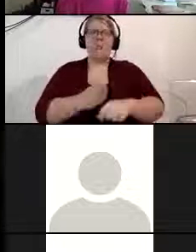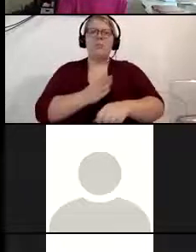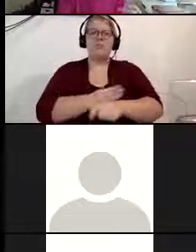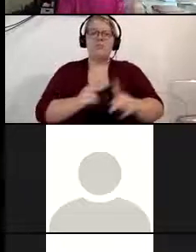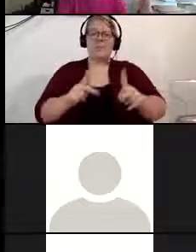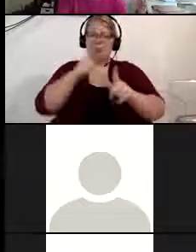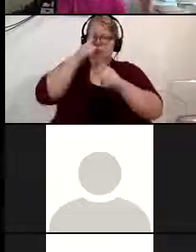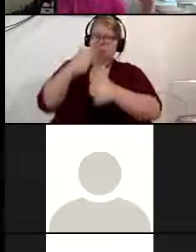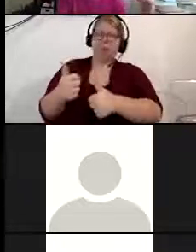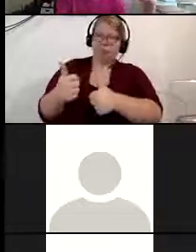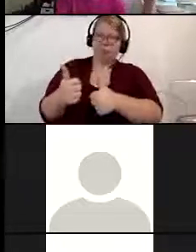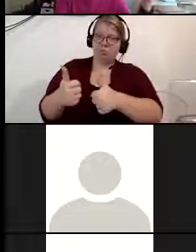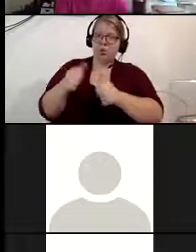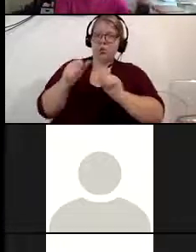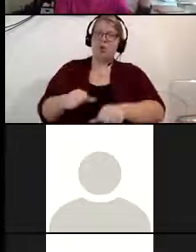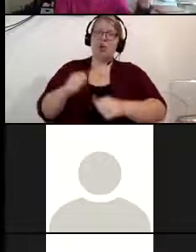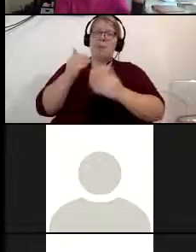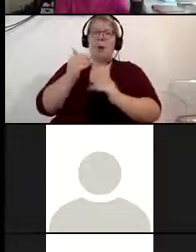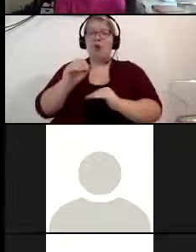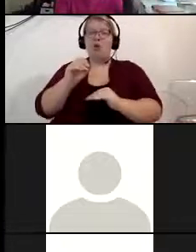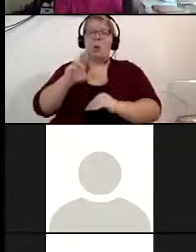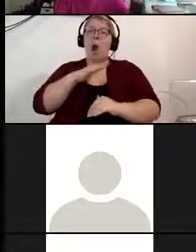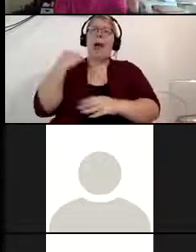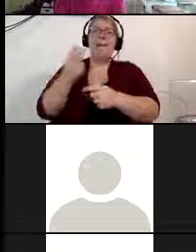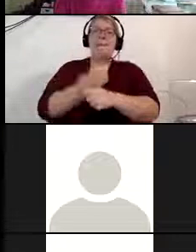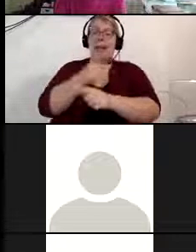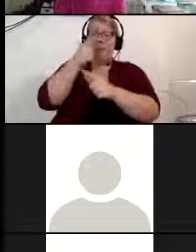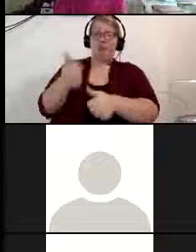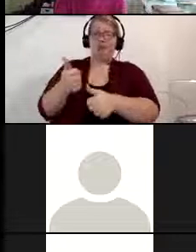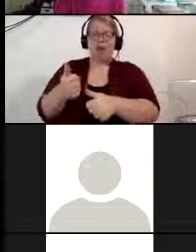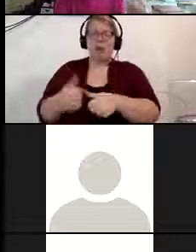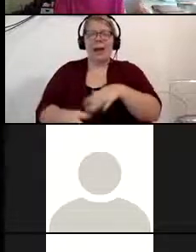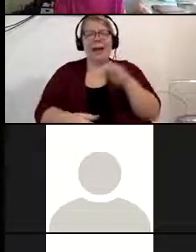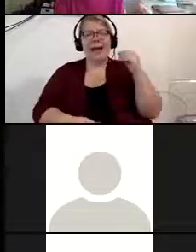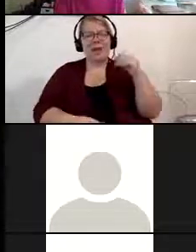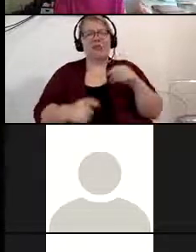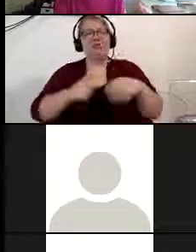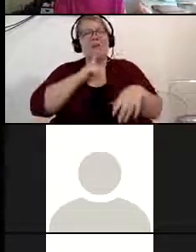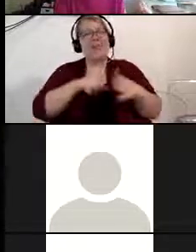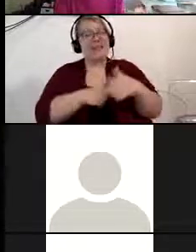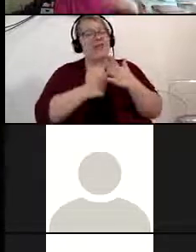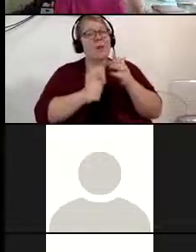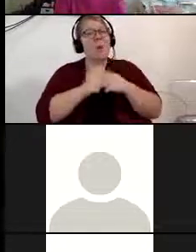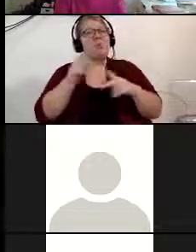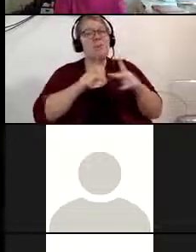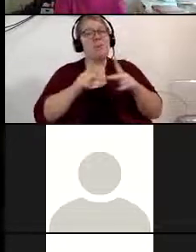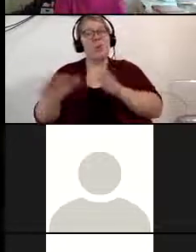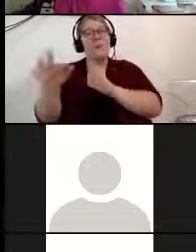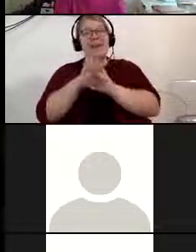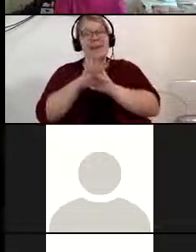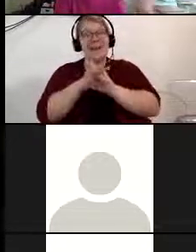to do that, and found that initially the majority of people picked abstinence. And